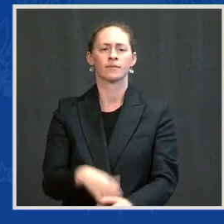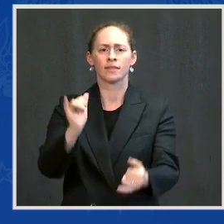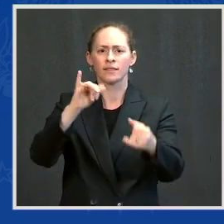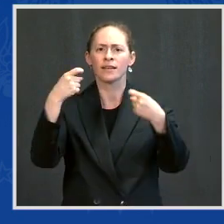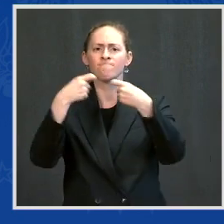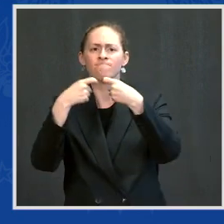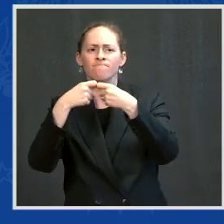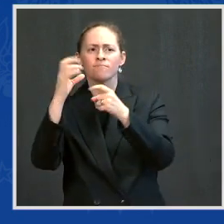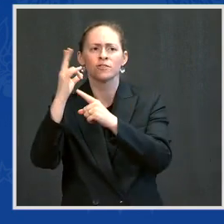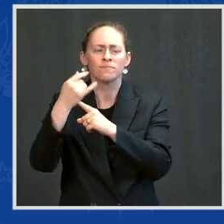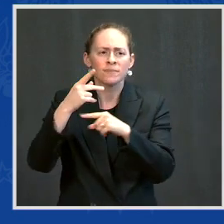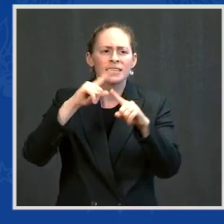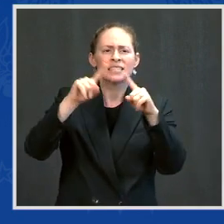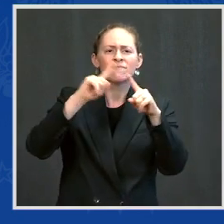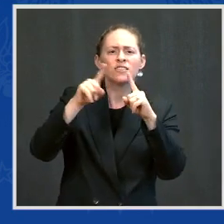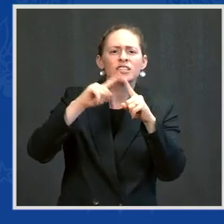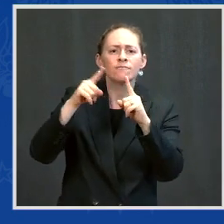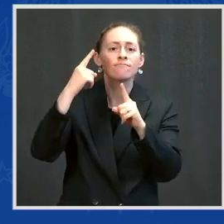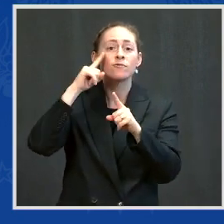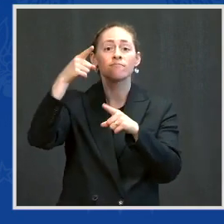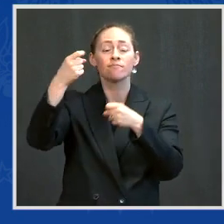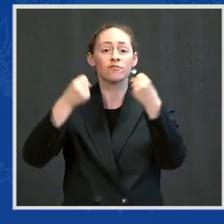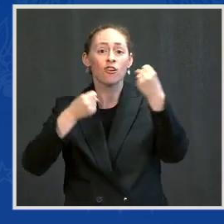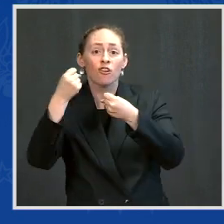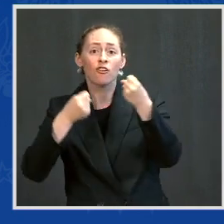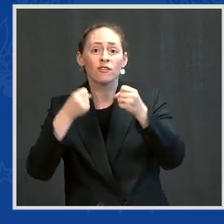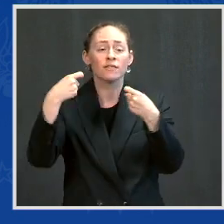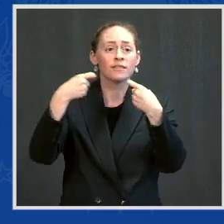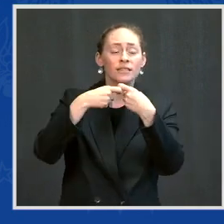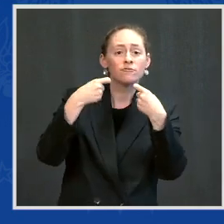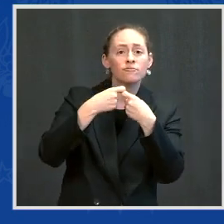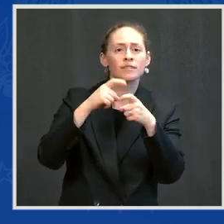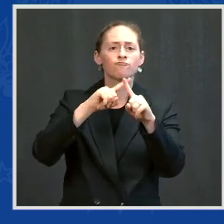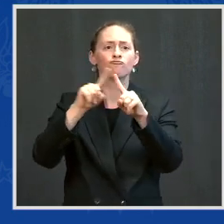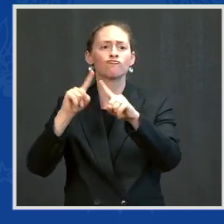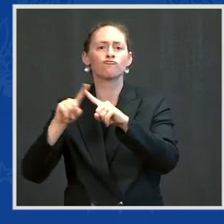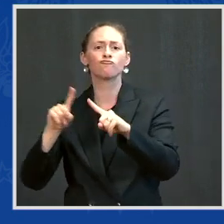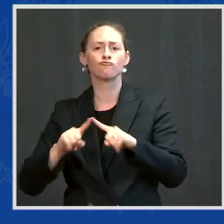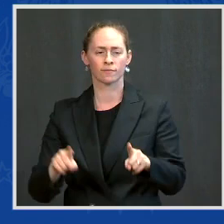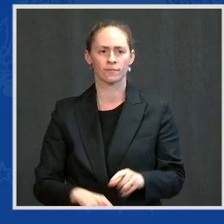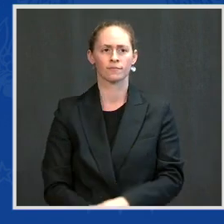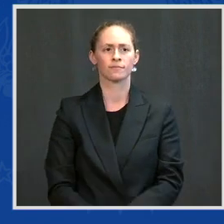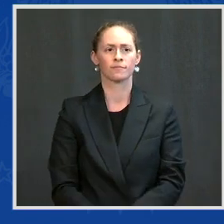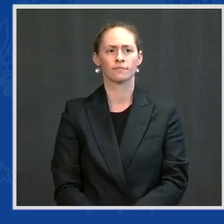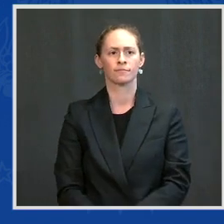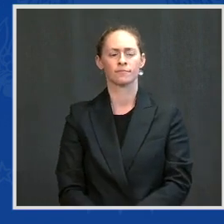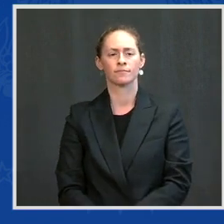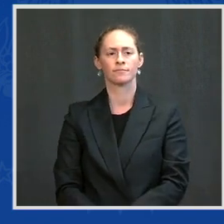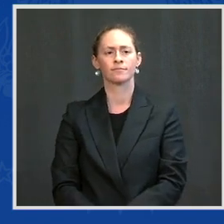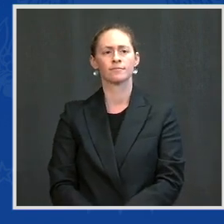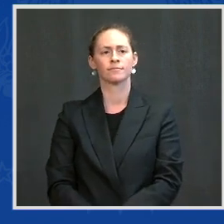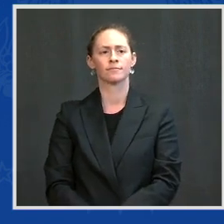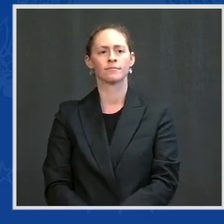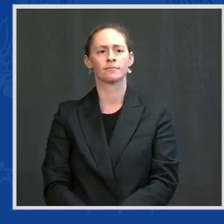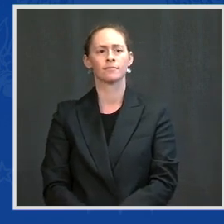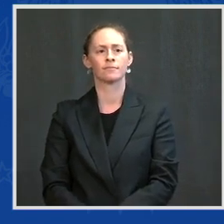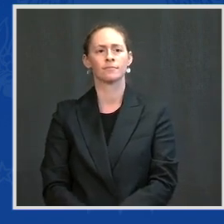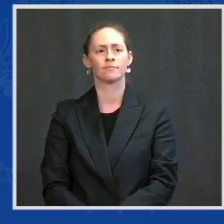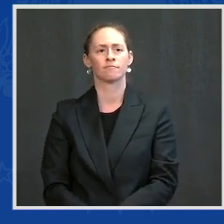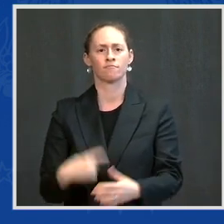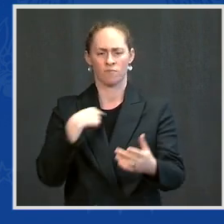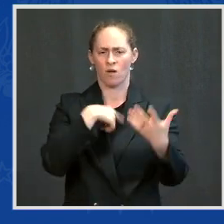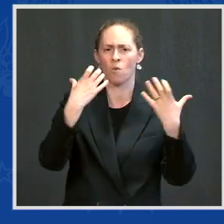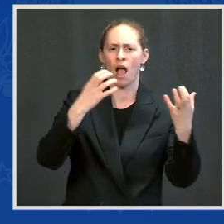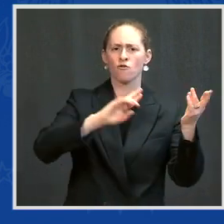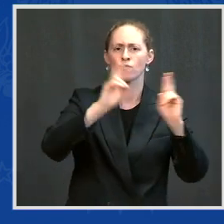cutting-edge manufacturing technology sectors, in an effort to build secure supply chains, we committed to work in close concert.